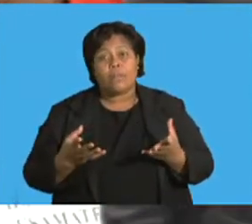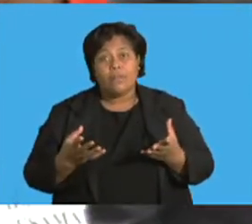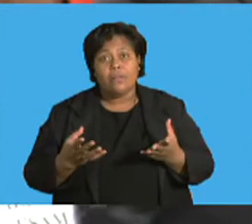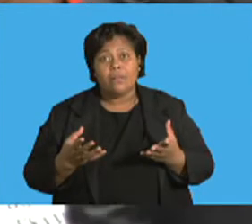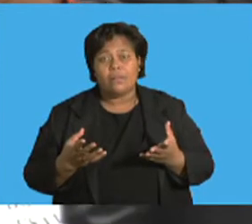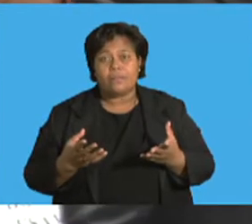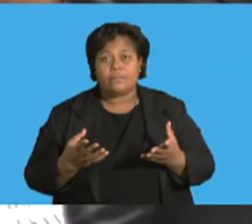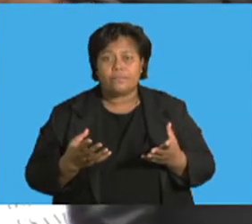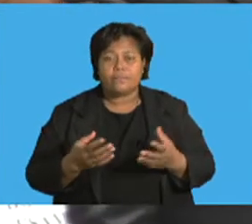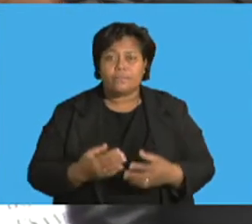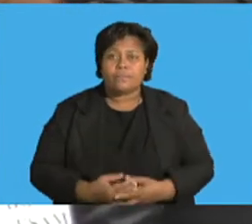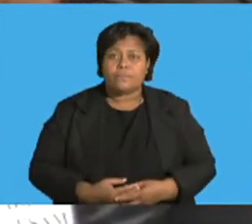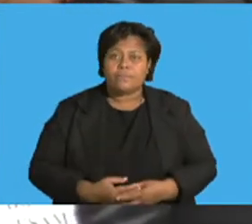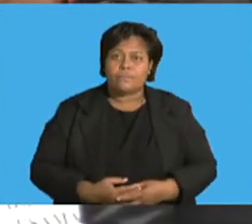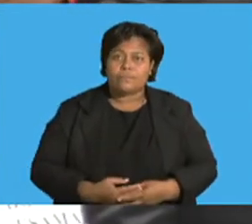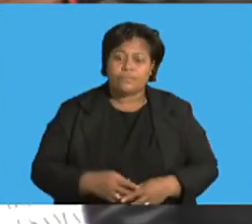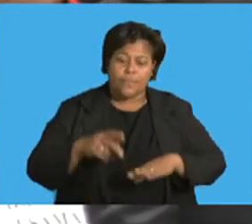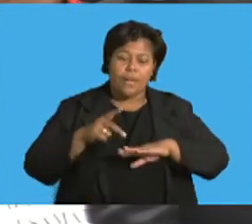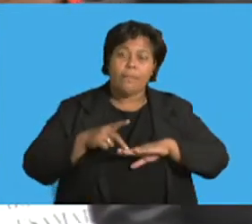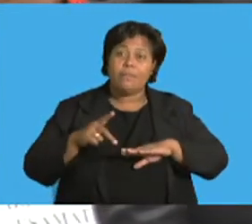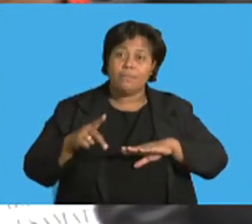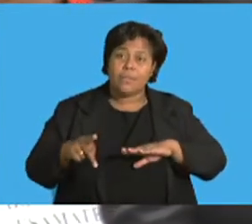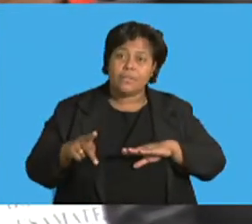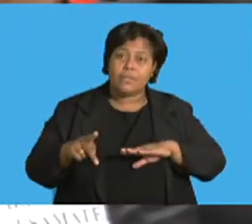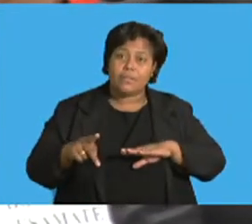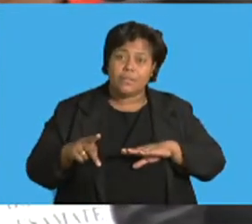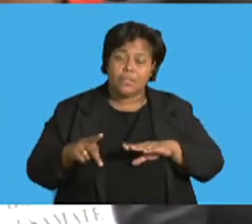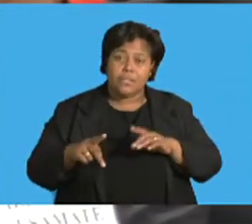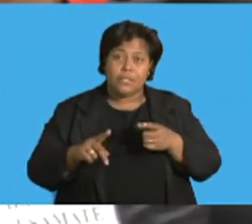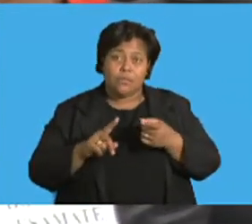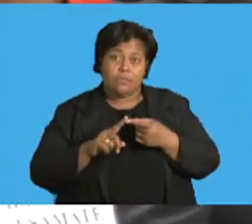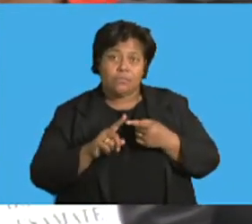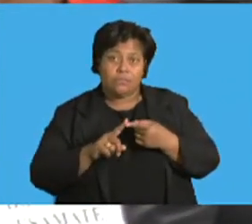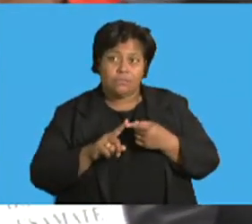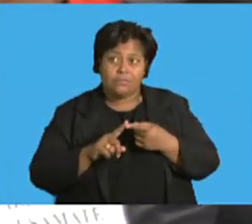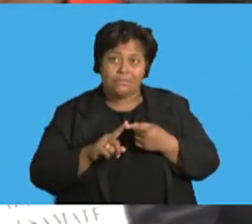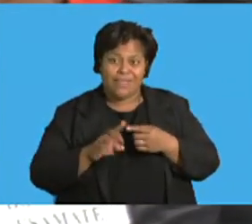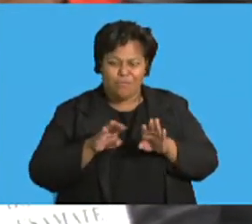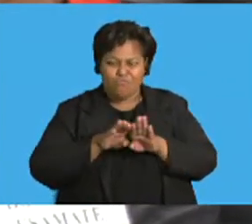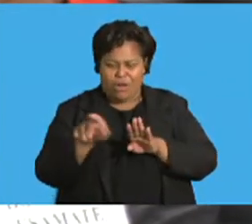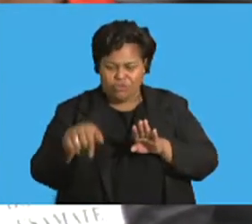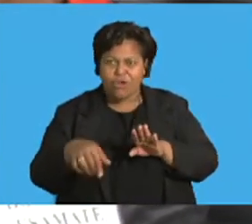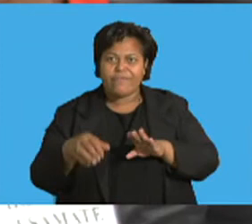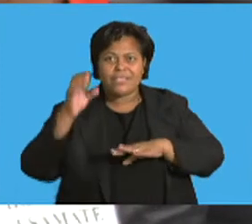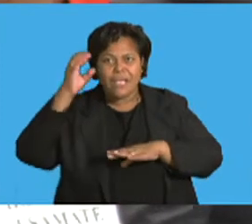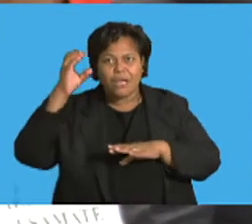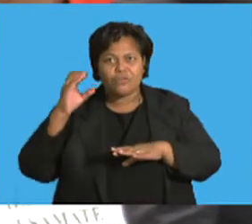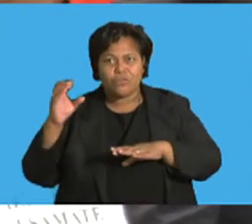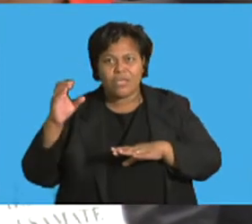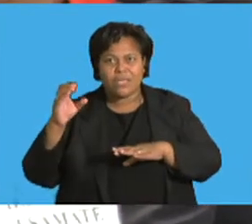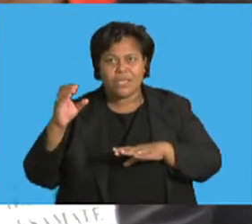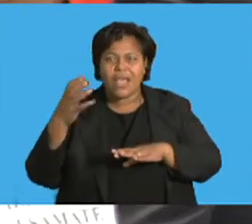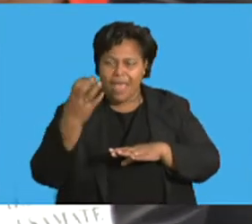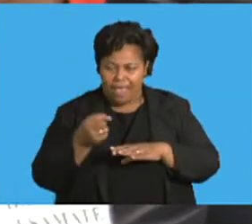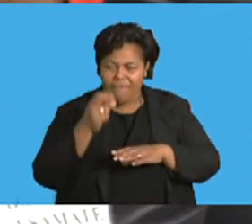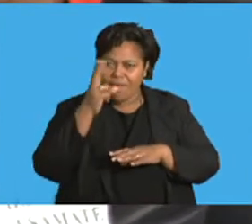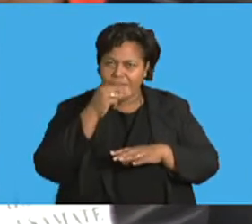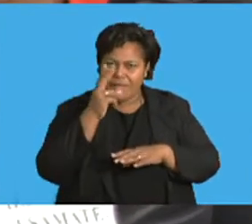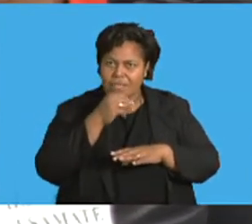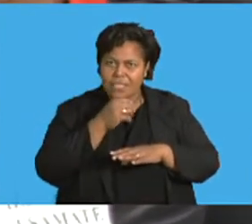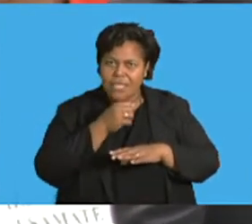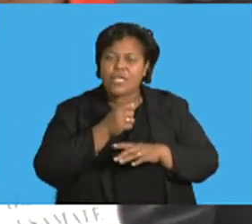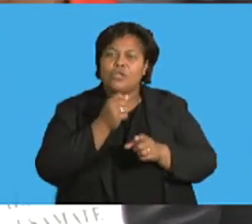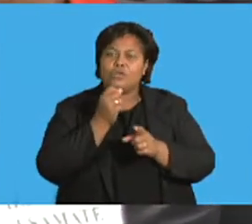processes available. The Parliament, as one of the arms of the state, has the ability to govern its